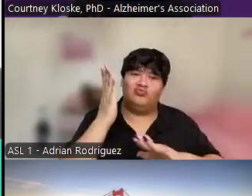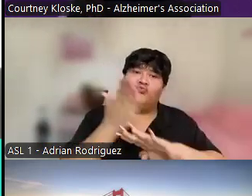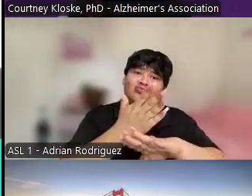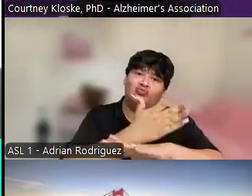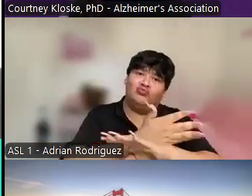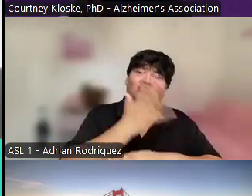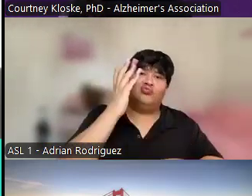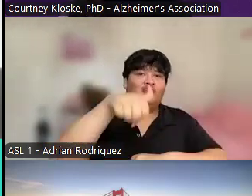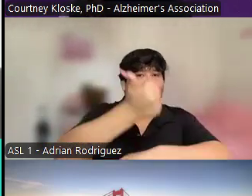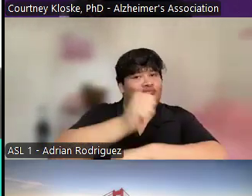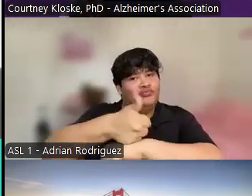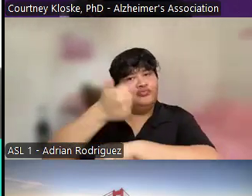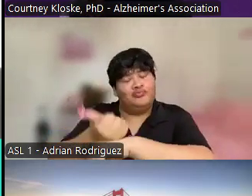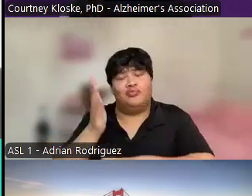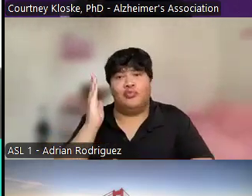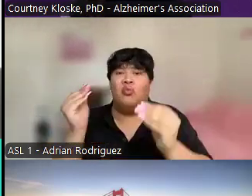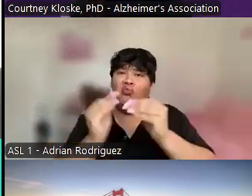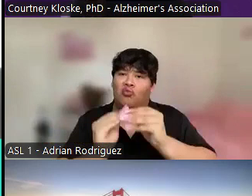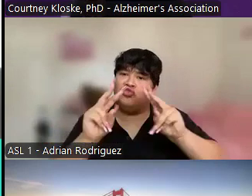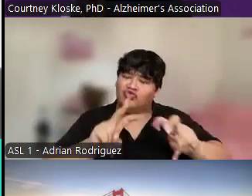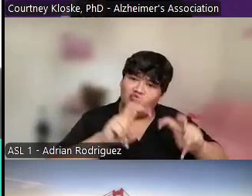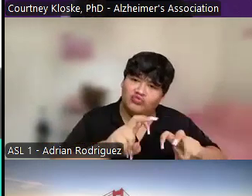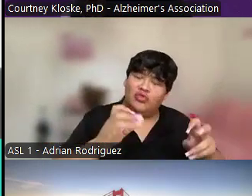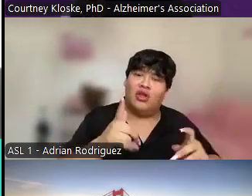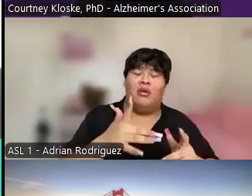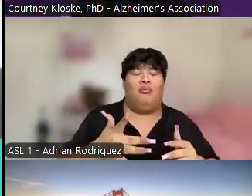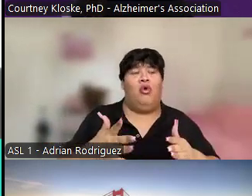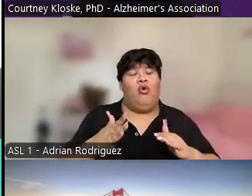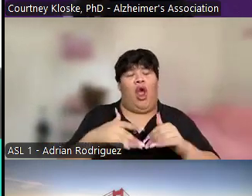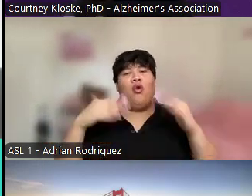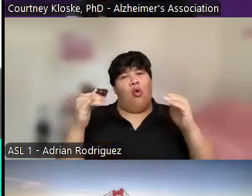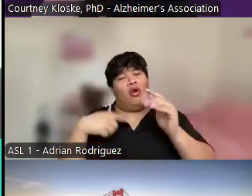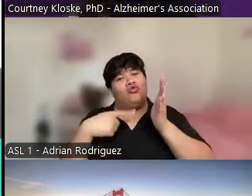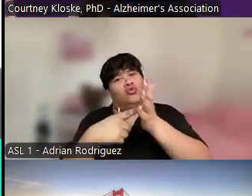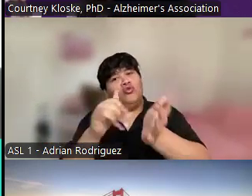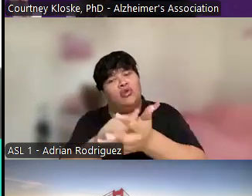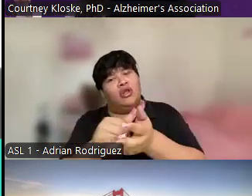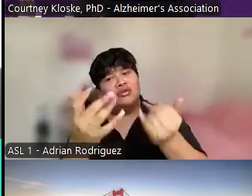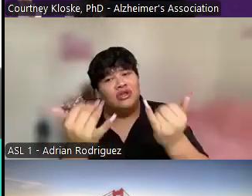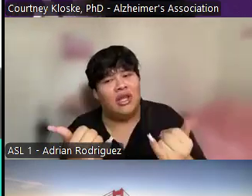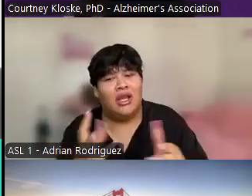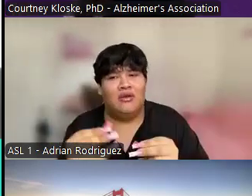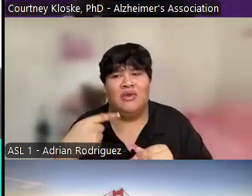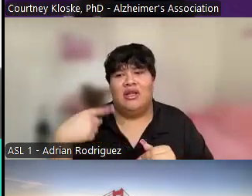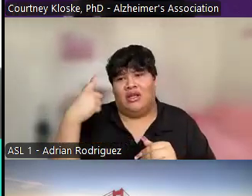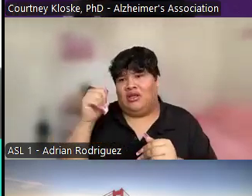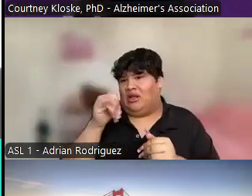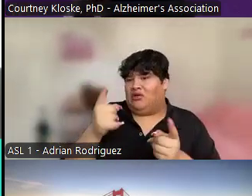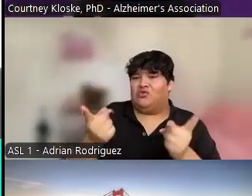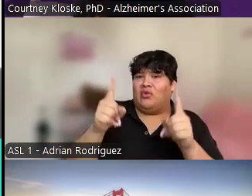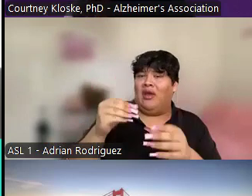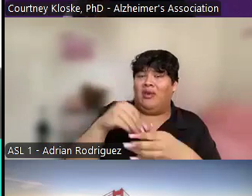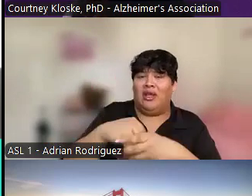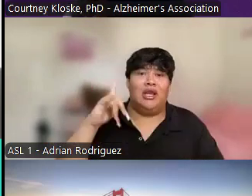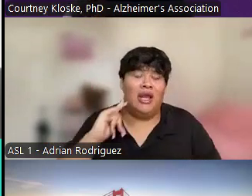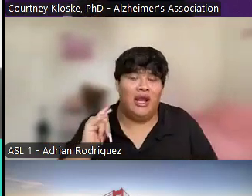hope in research. And I hope that I was able to show that to you today. And I know that this was also thinking about not just what's happening in California,